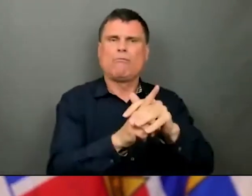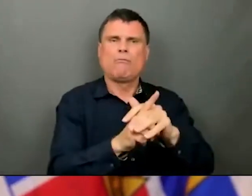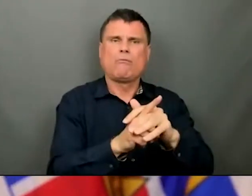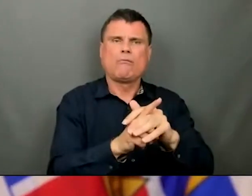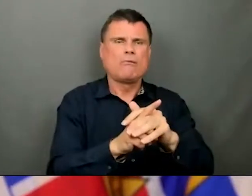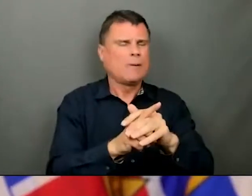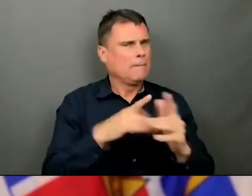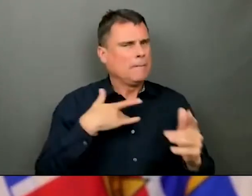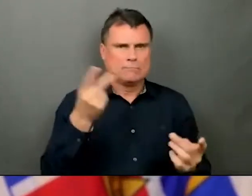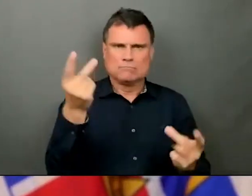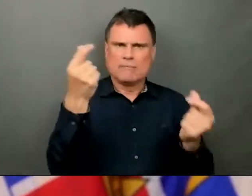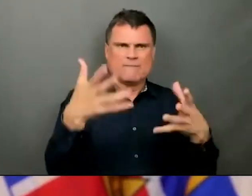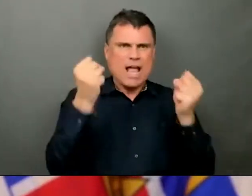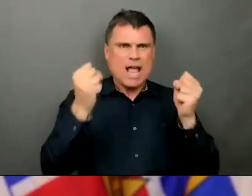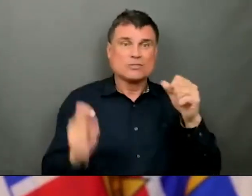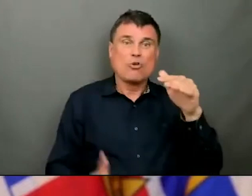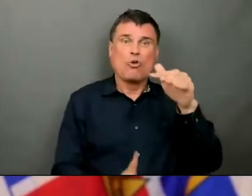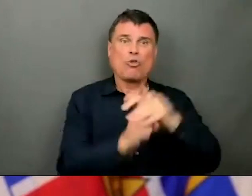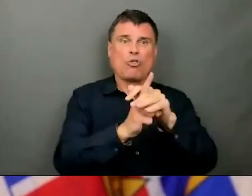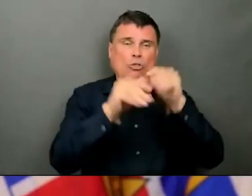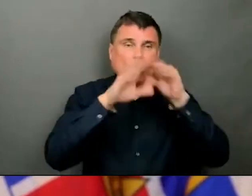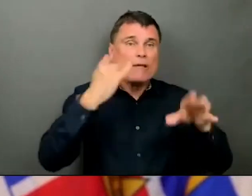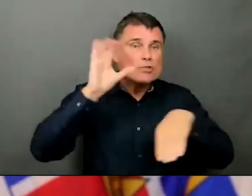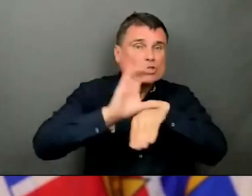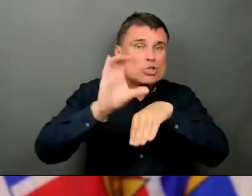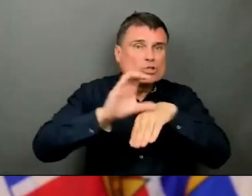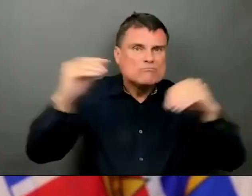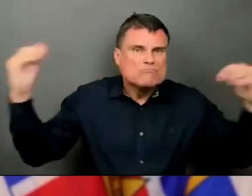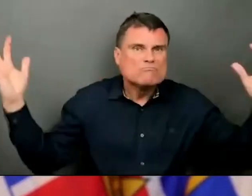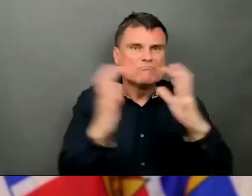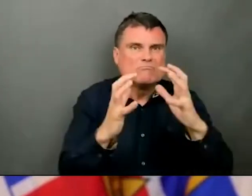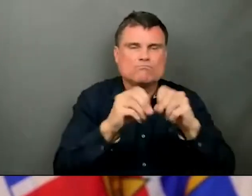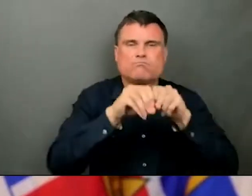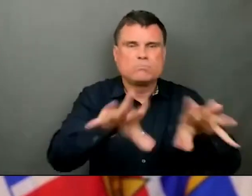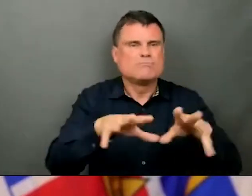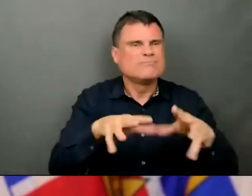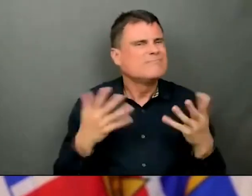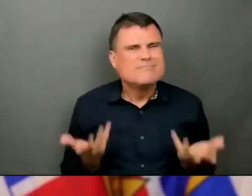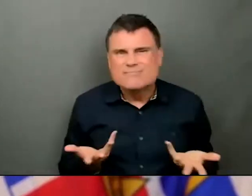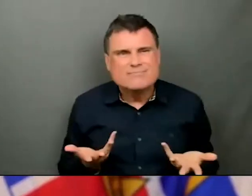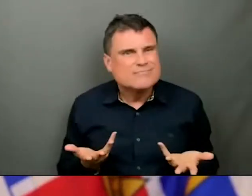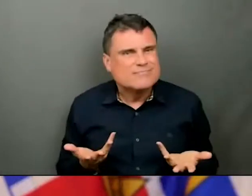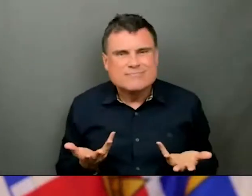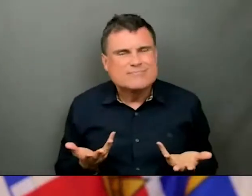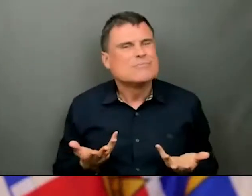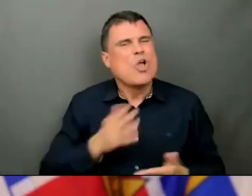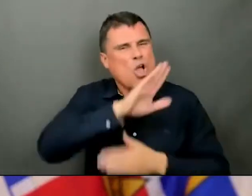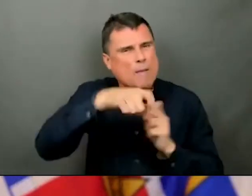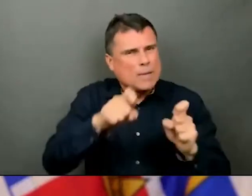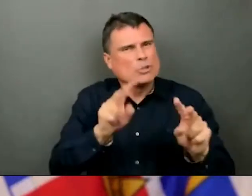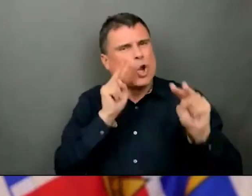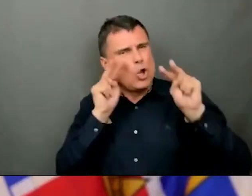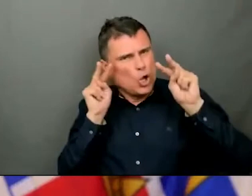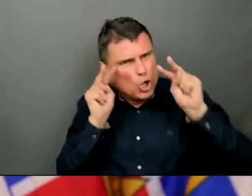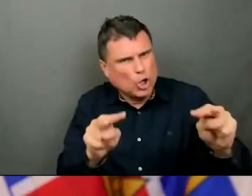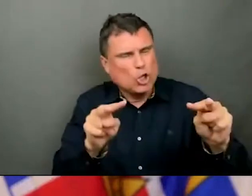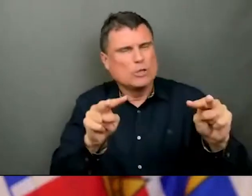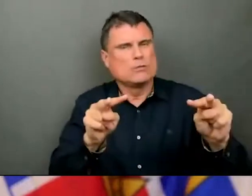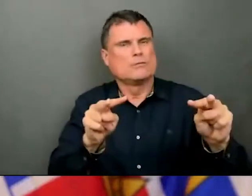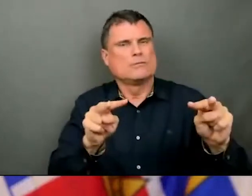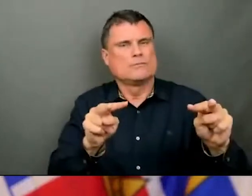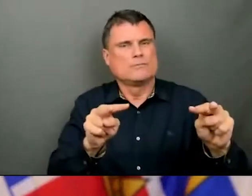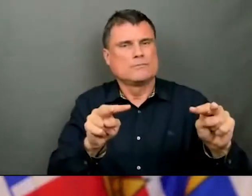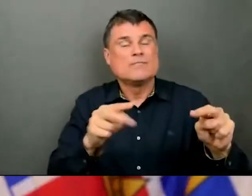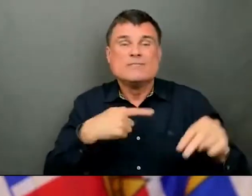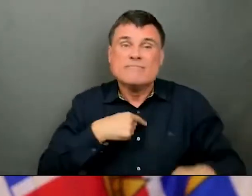important across the board to all of us to pay attention to these issues. And yes, it can be very challenging and